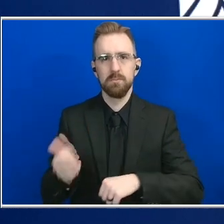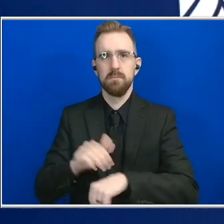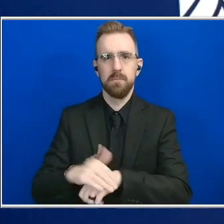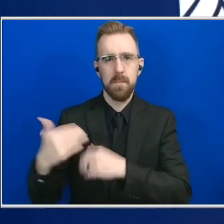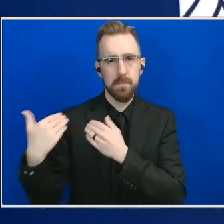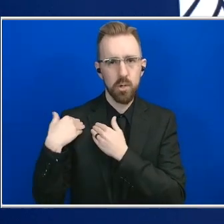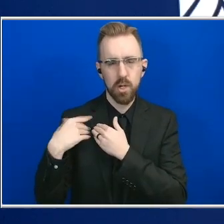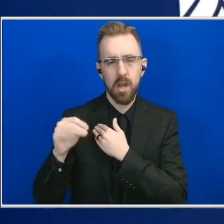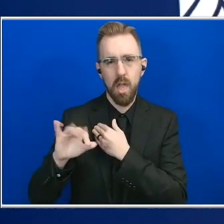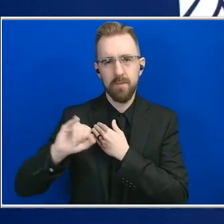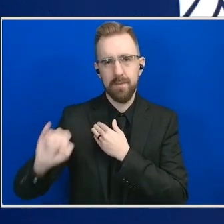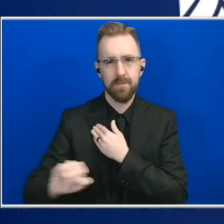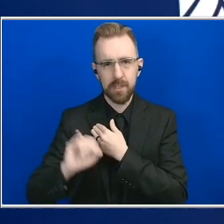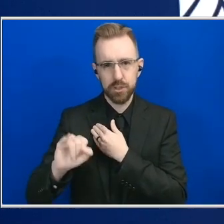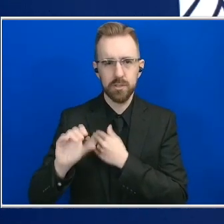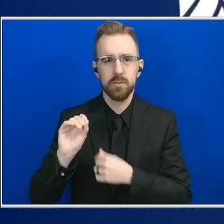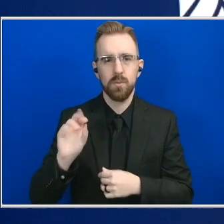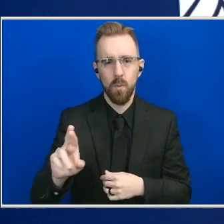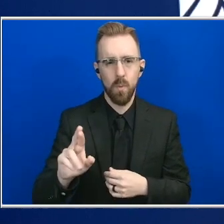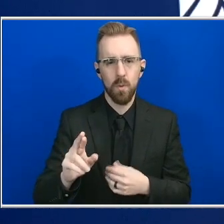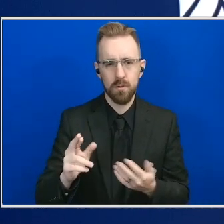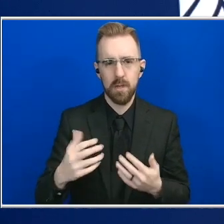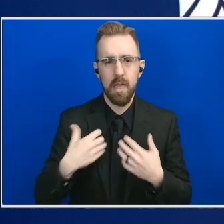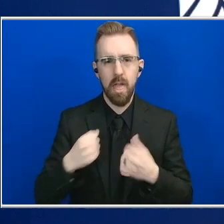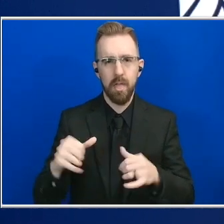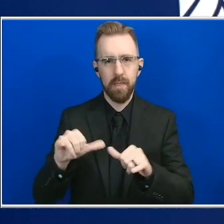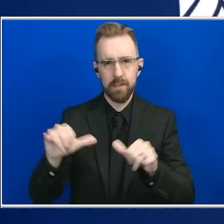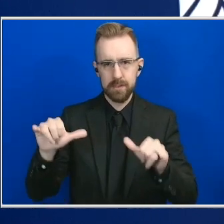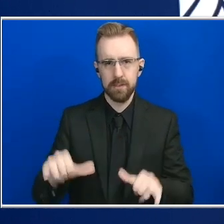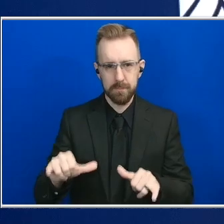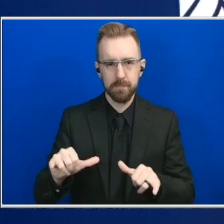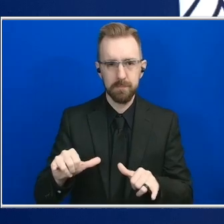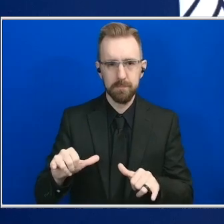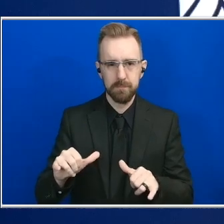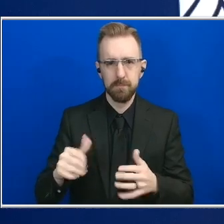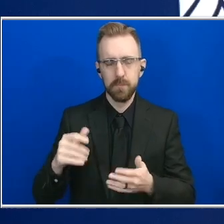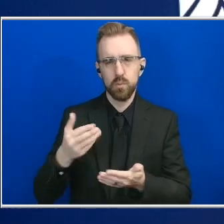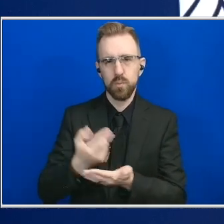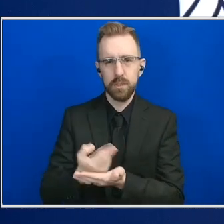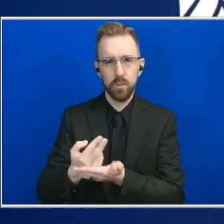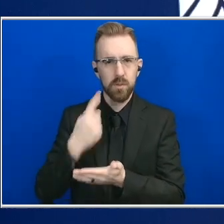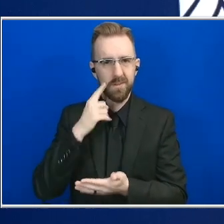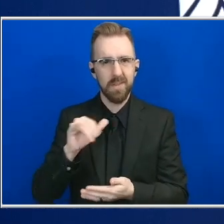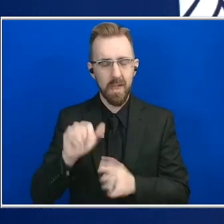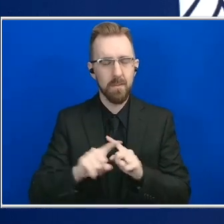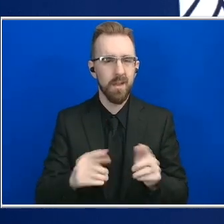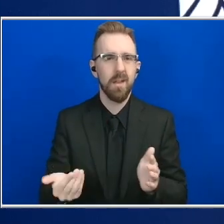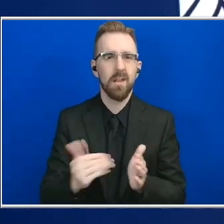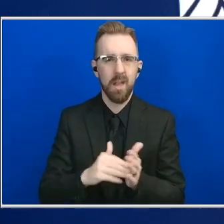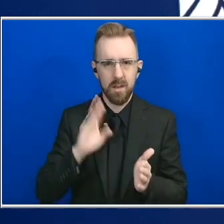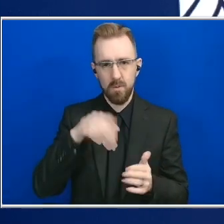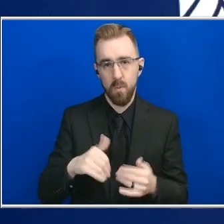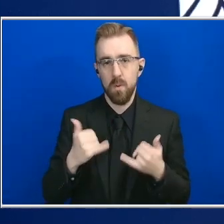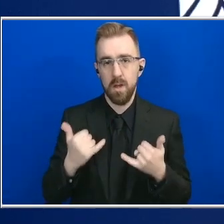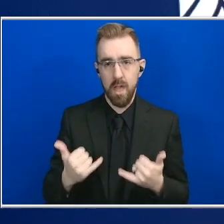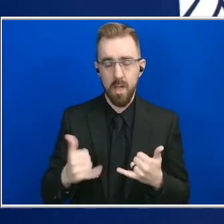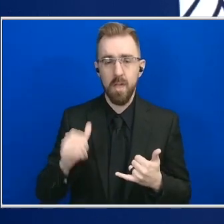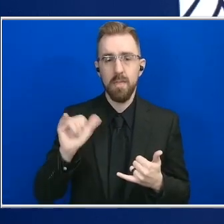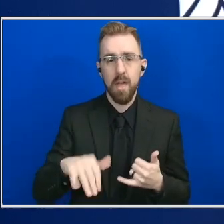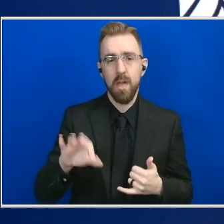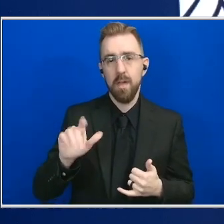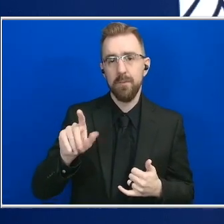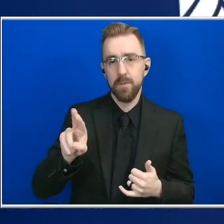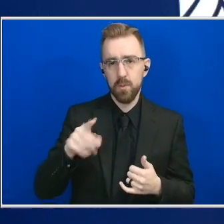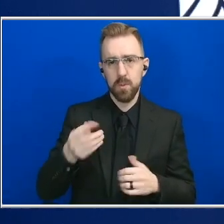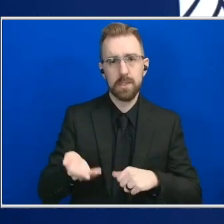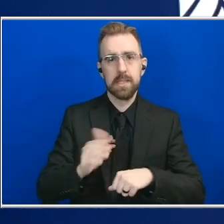infections or health system resources for that. But again, we know now that influenza is increasing. We've had